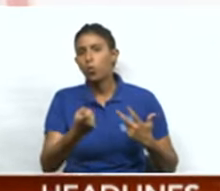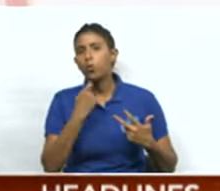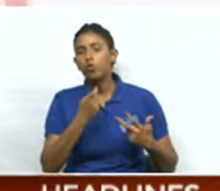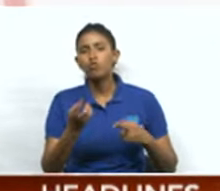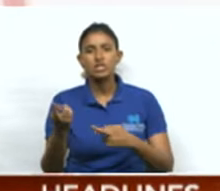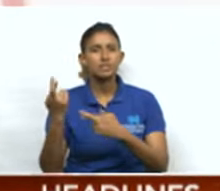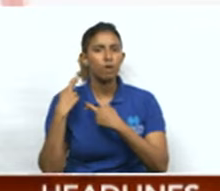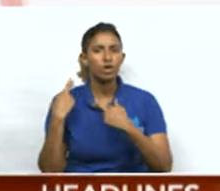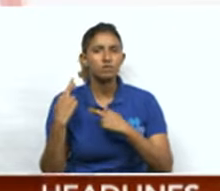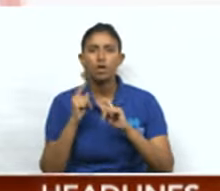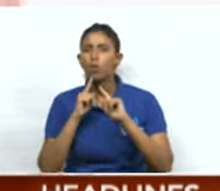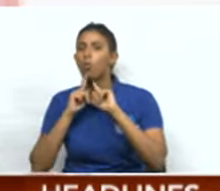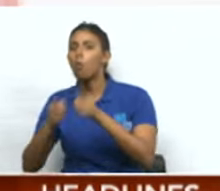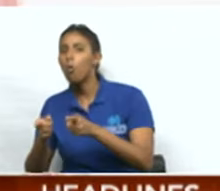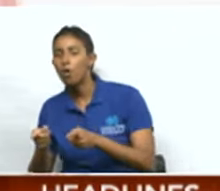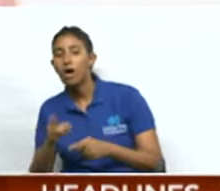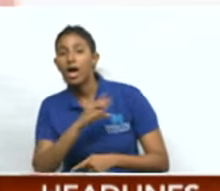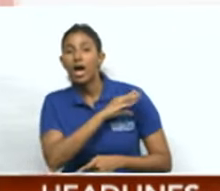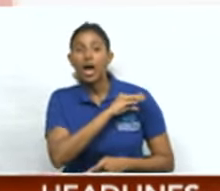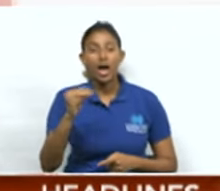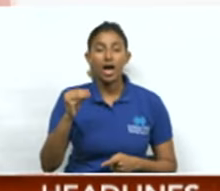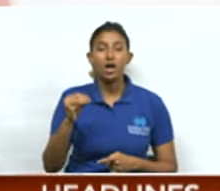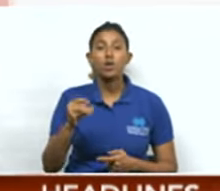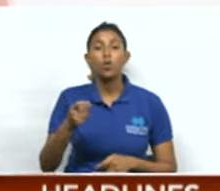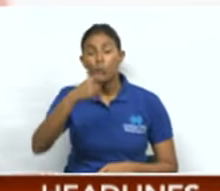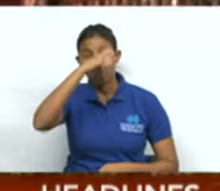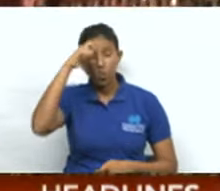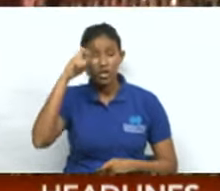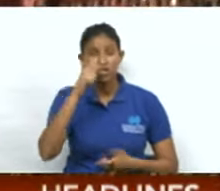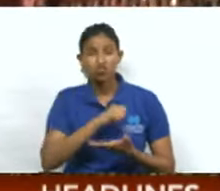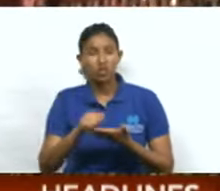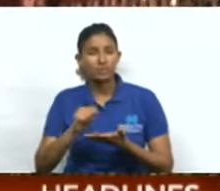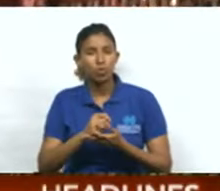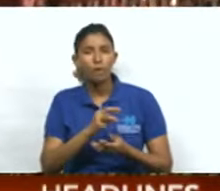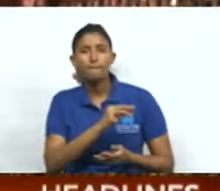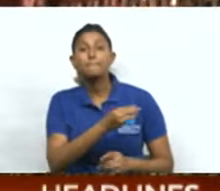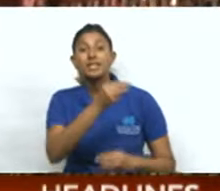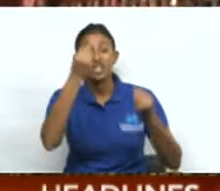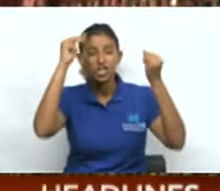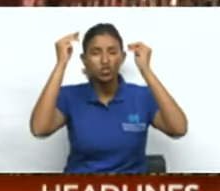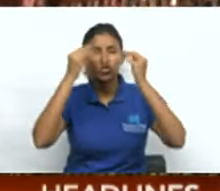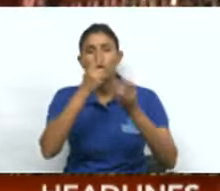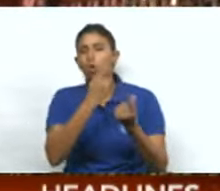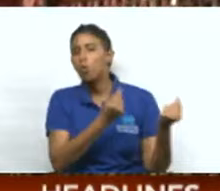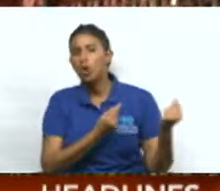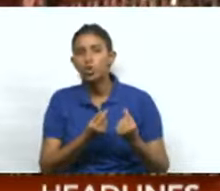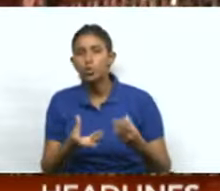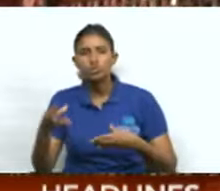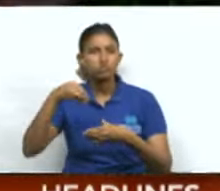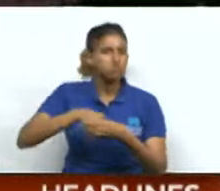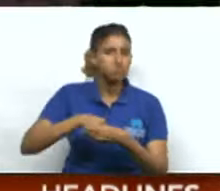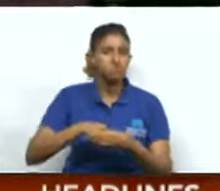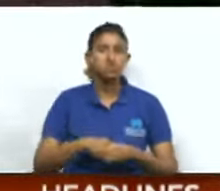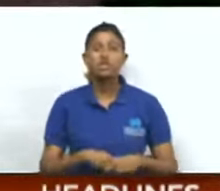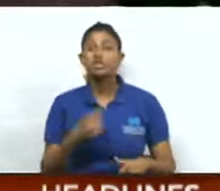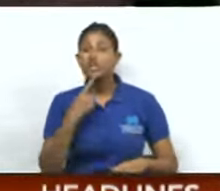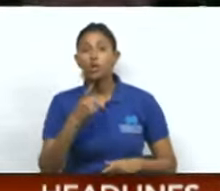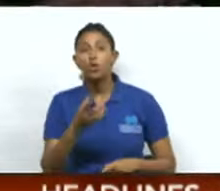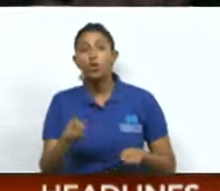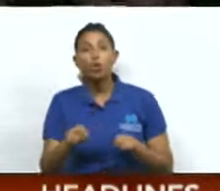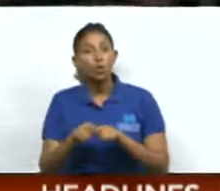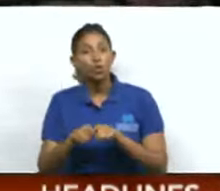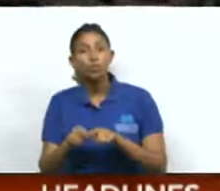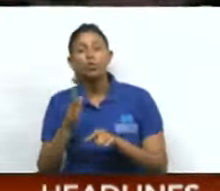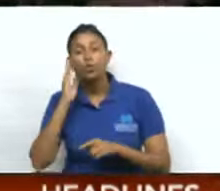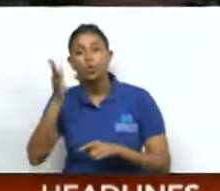NIDCO and the Works and Transport Ministry's role in all of this. Furthermore, the Prime Minister announced that the Parliament will also seek its own answers,